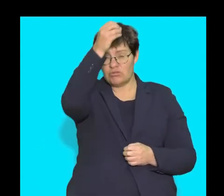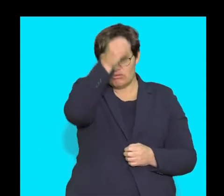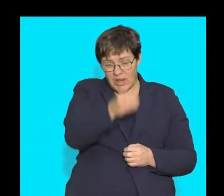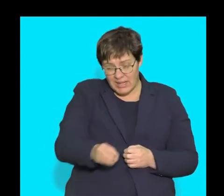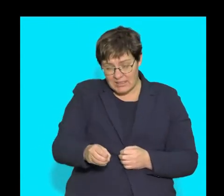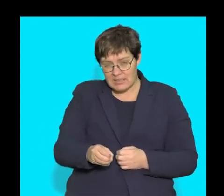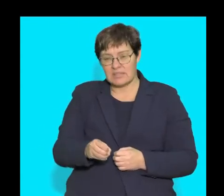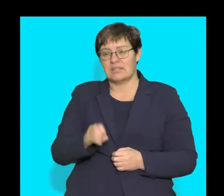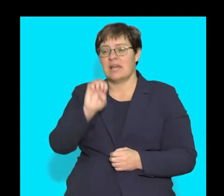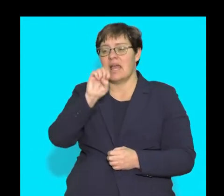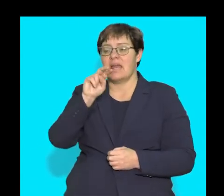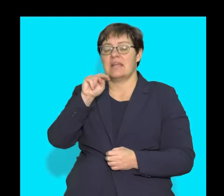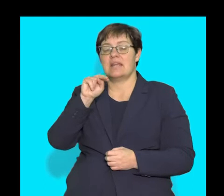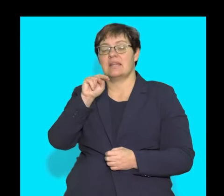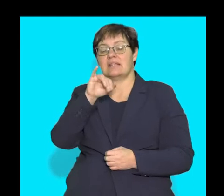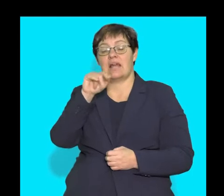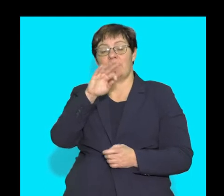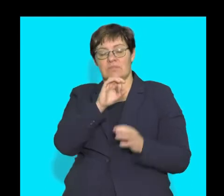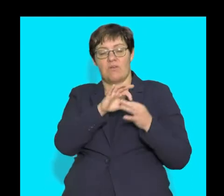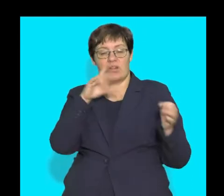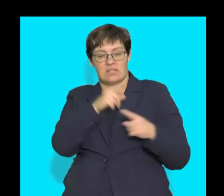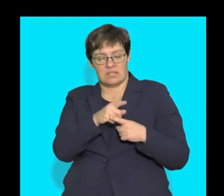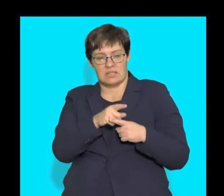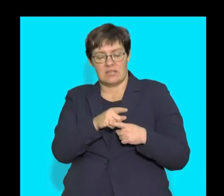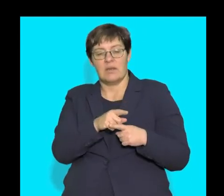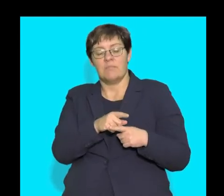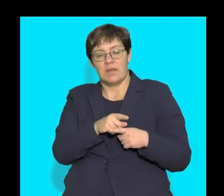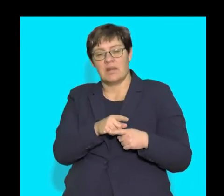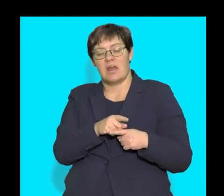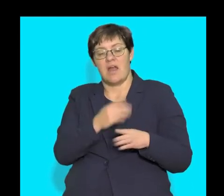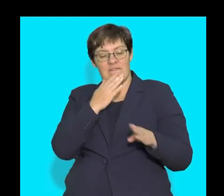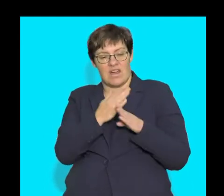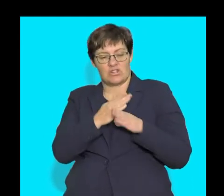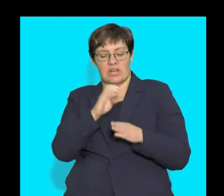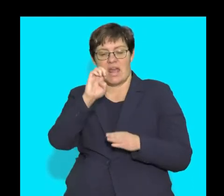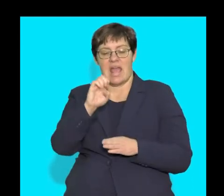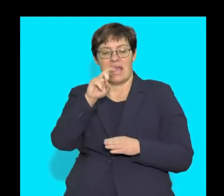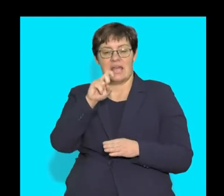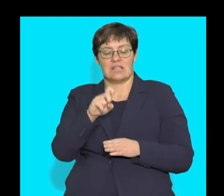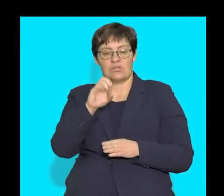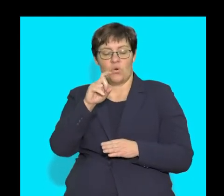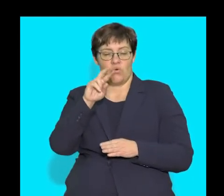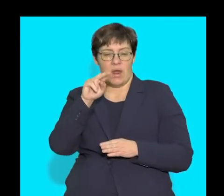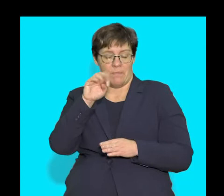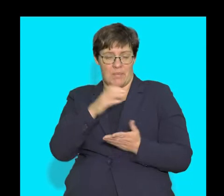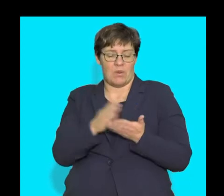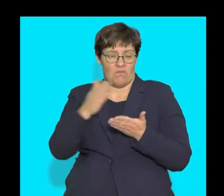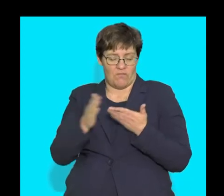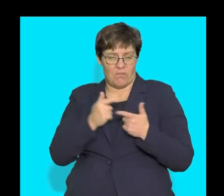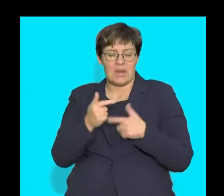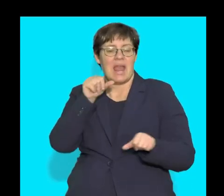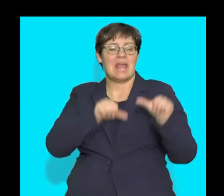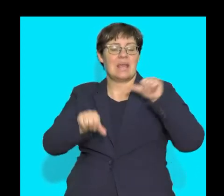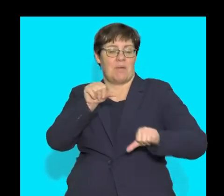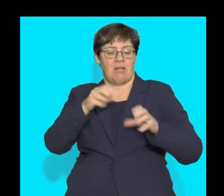the enzymes being released and the amylase enzymes, which are the exocrine function, and this scissors indicates the